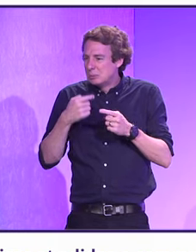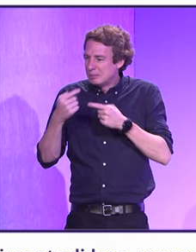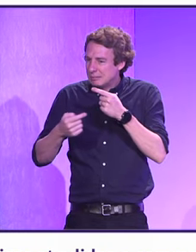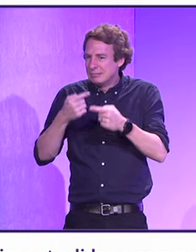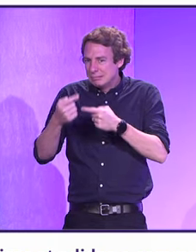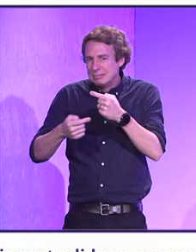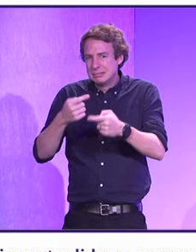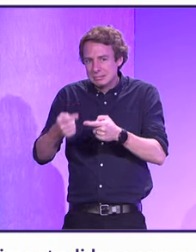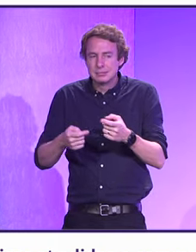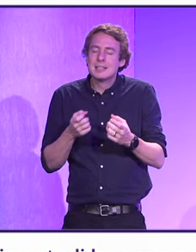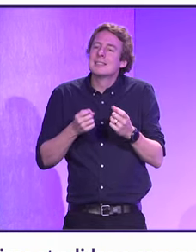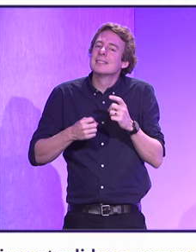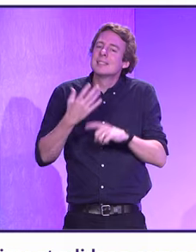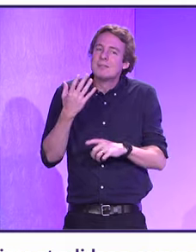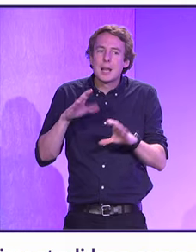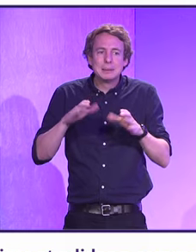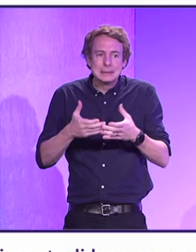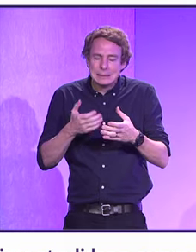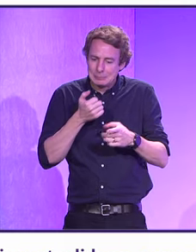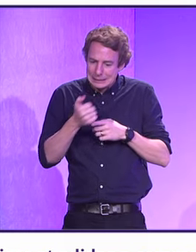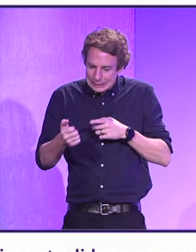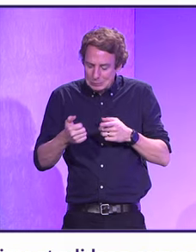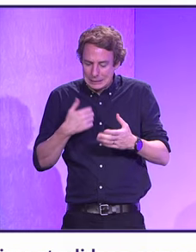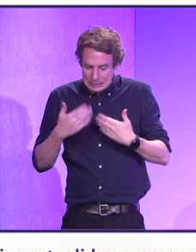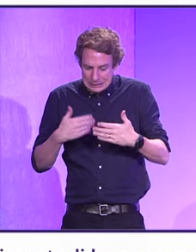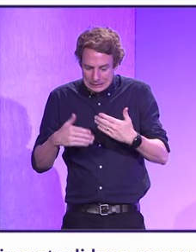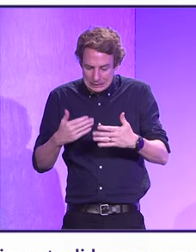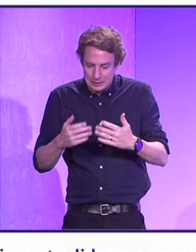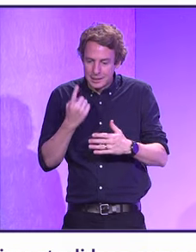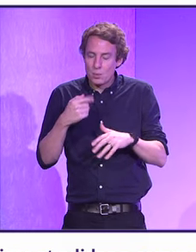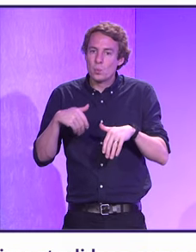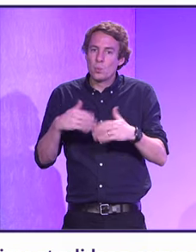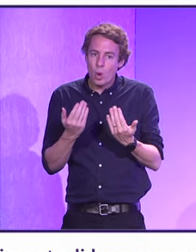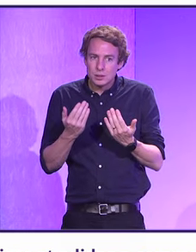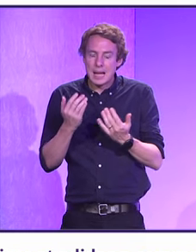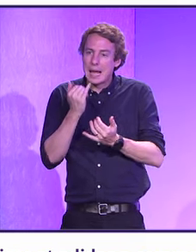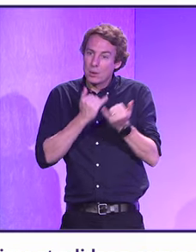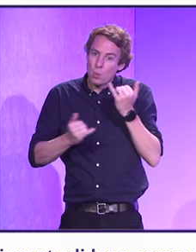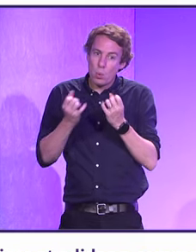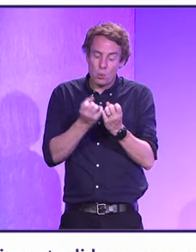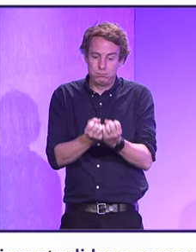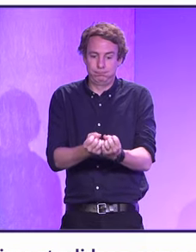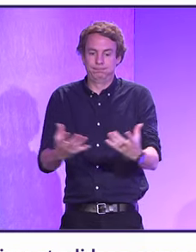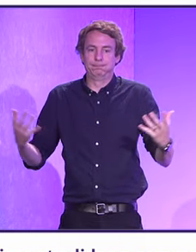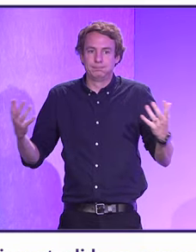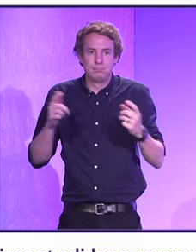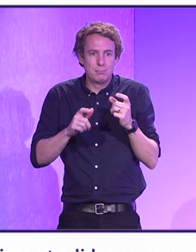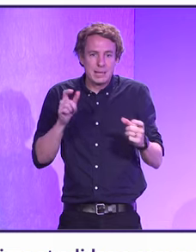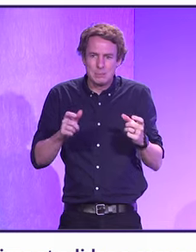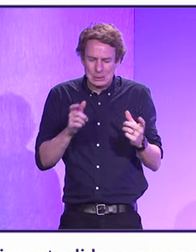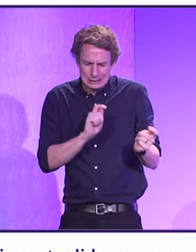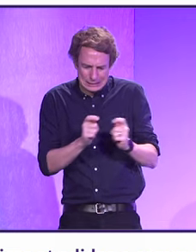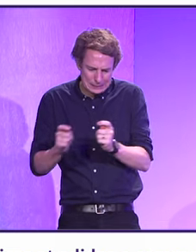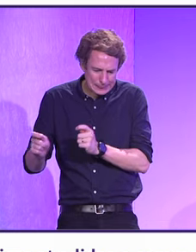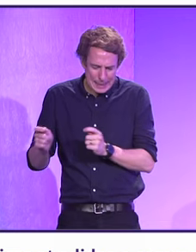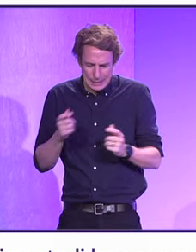So basically, the development team was working during 6 weeks, and then after that, we had a one-day call with so many people in that call